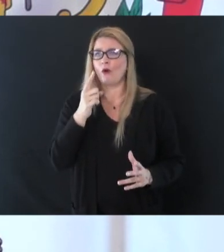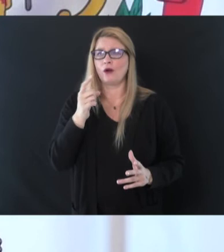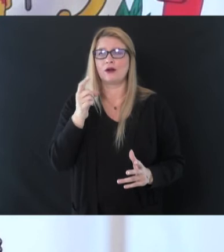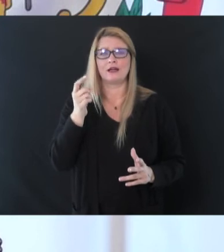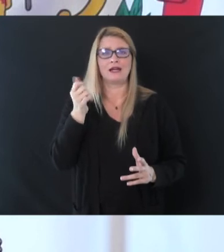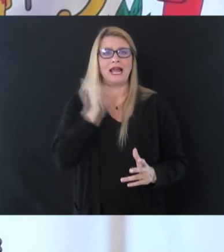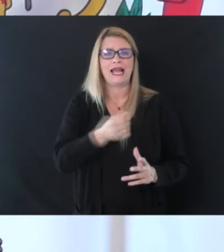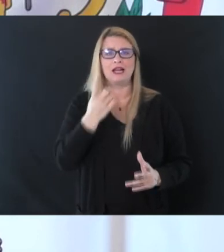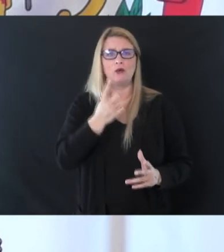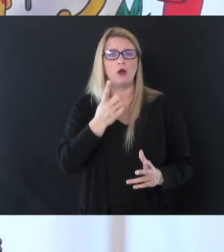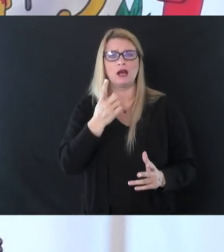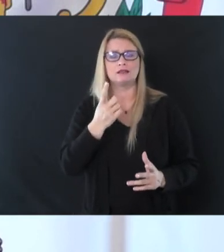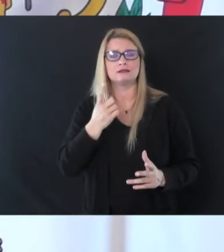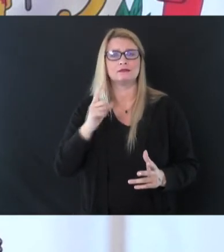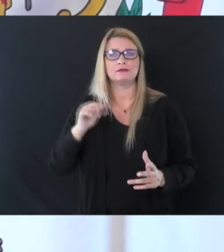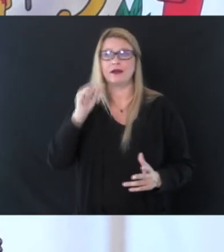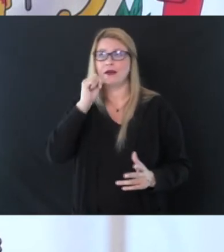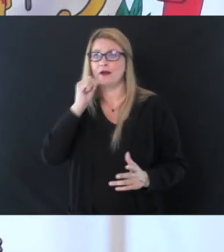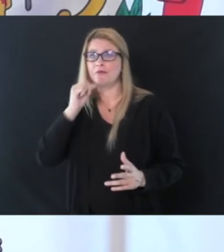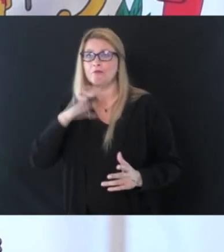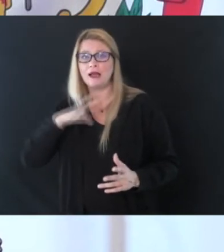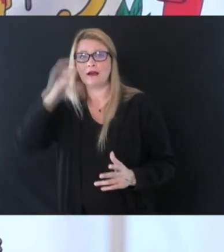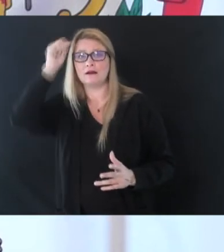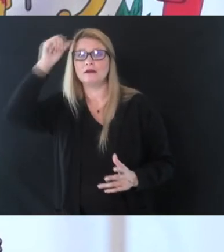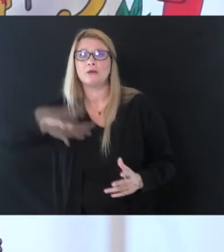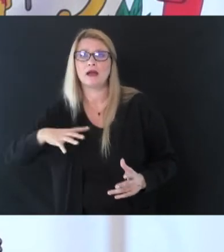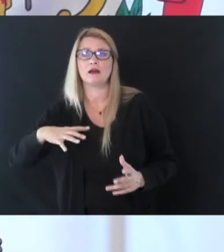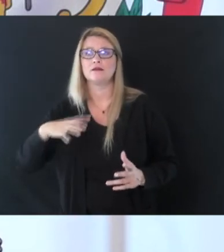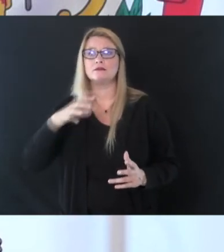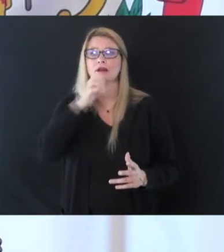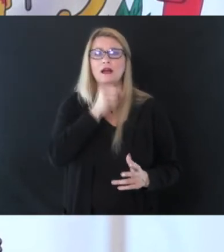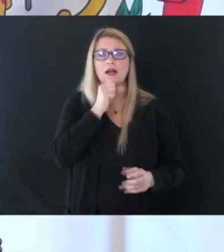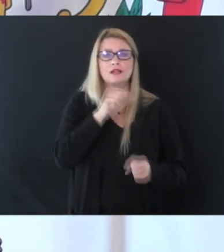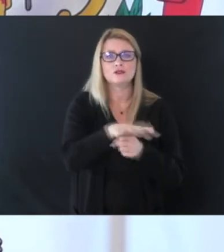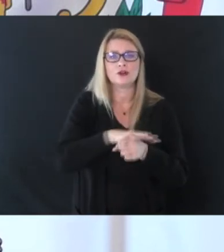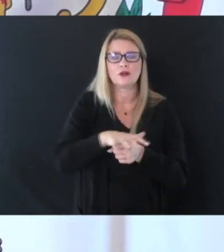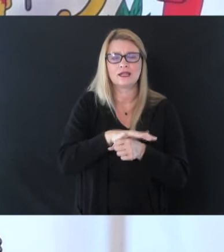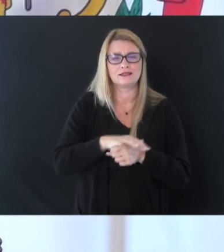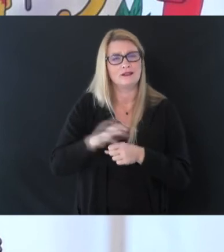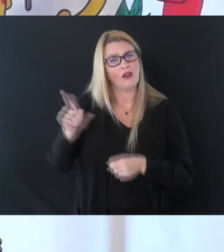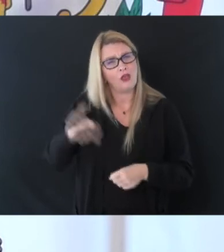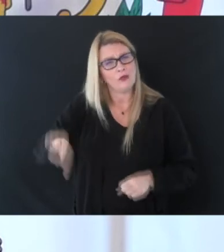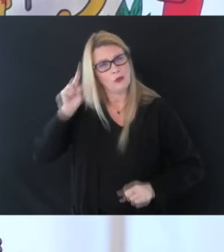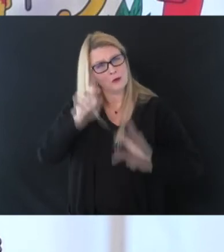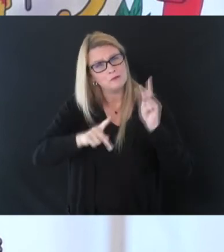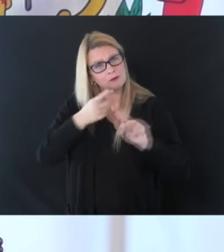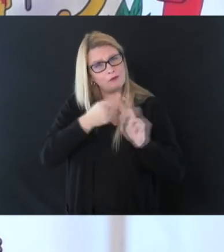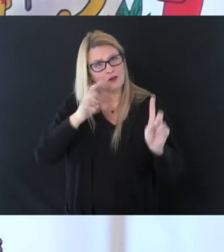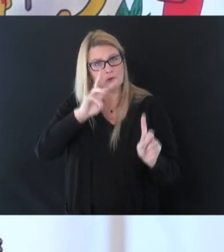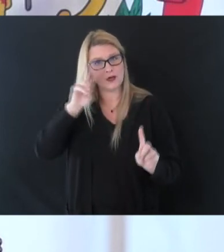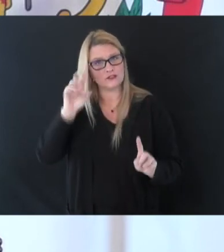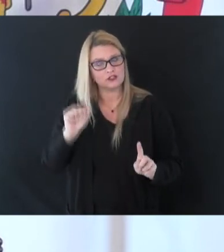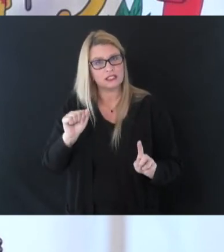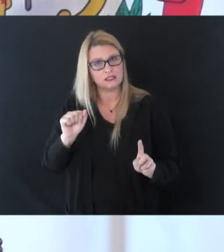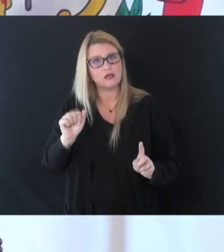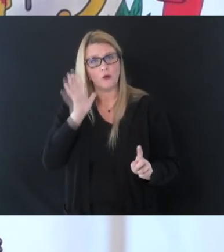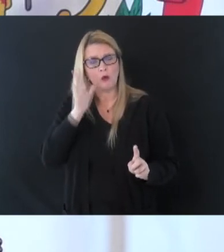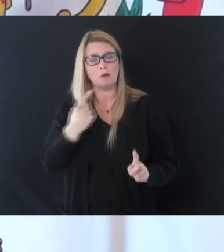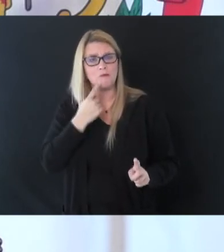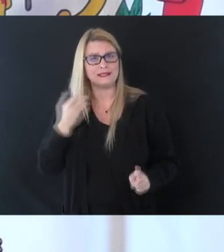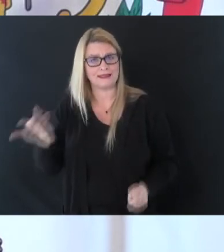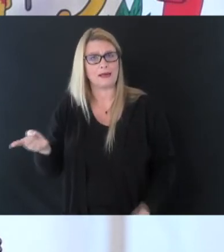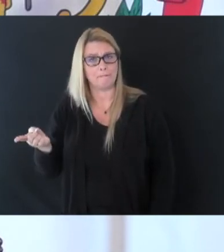gender or location or age, because these are great West Virginians and we miss them. And